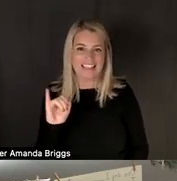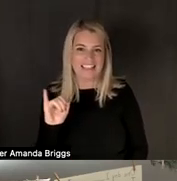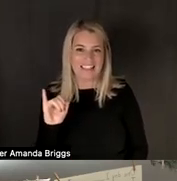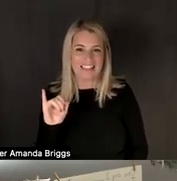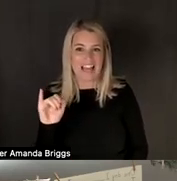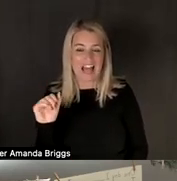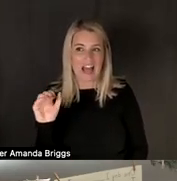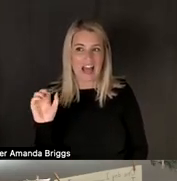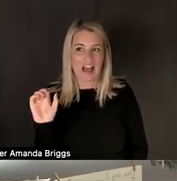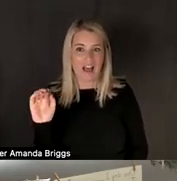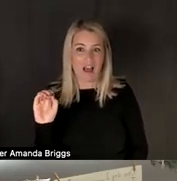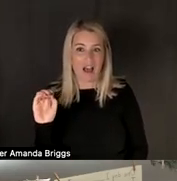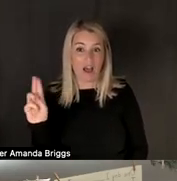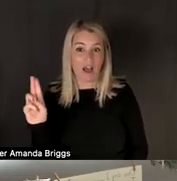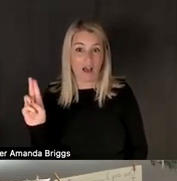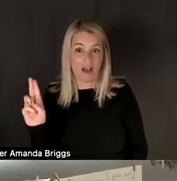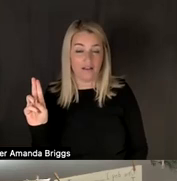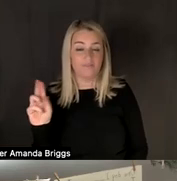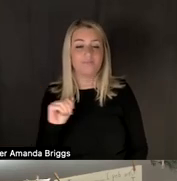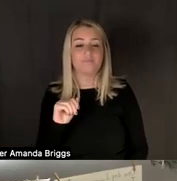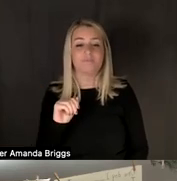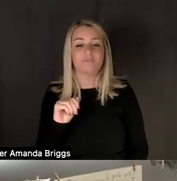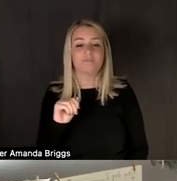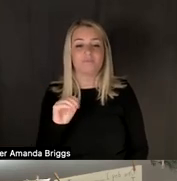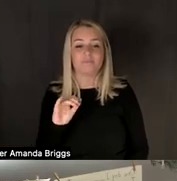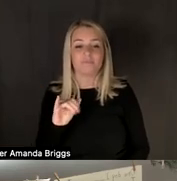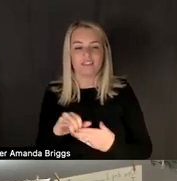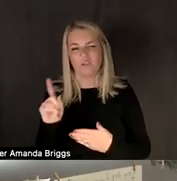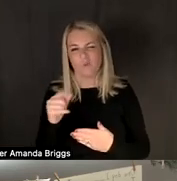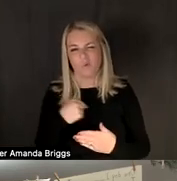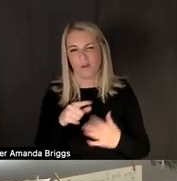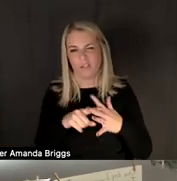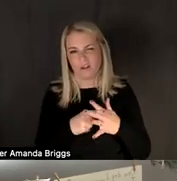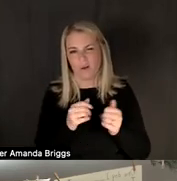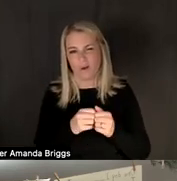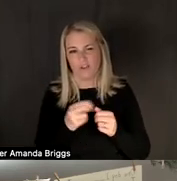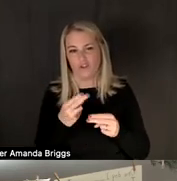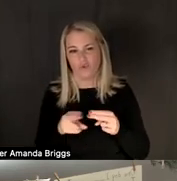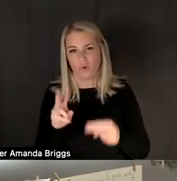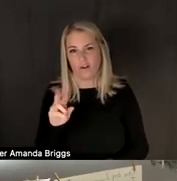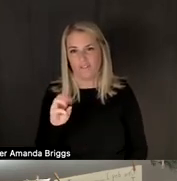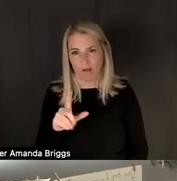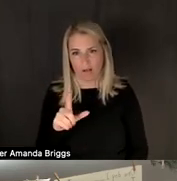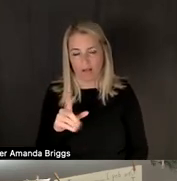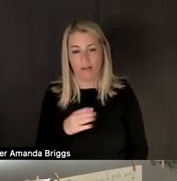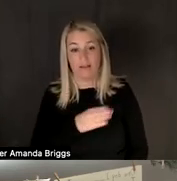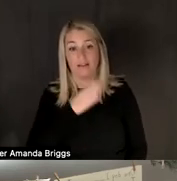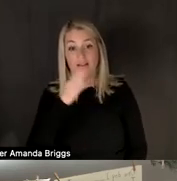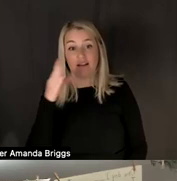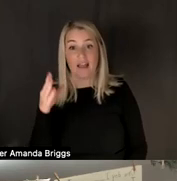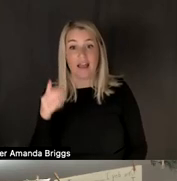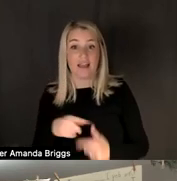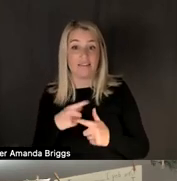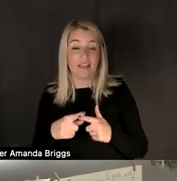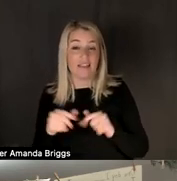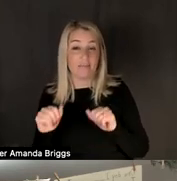a. And then that's where we always start with short vowels. And then the ability to put